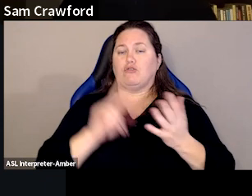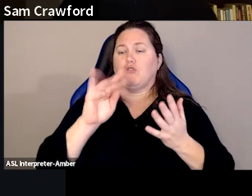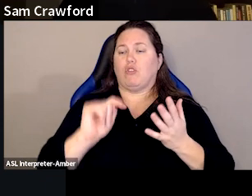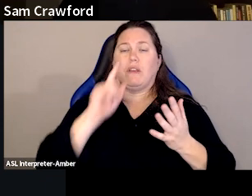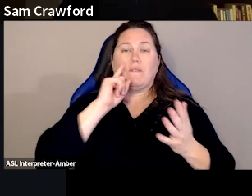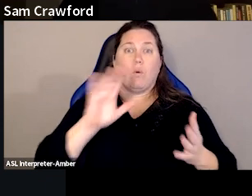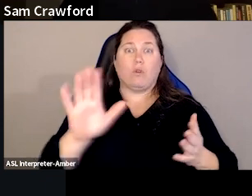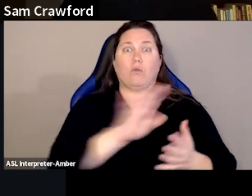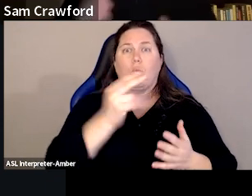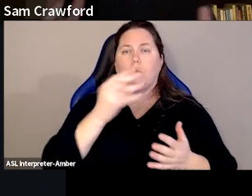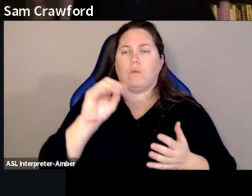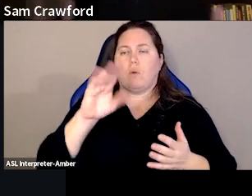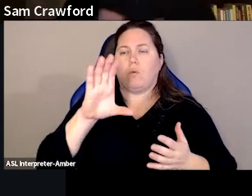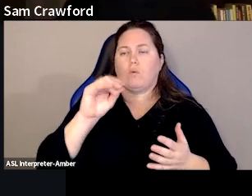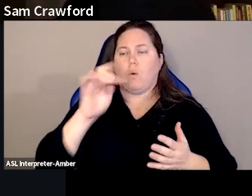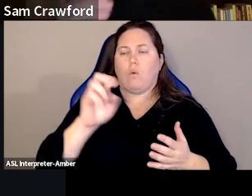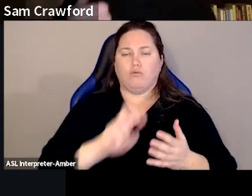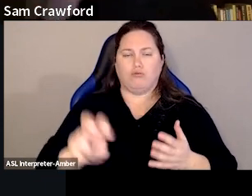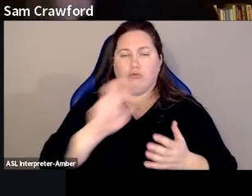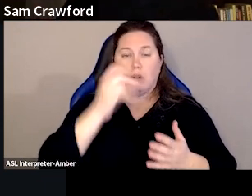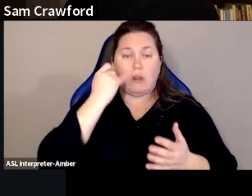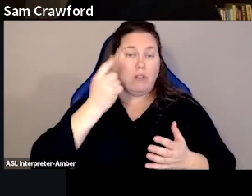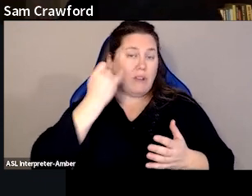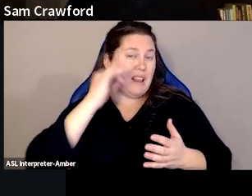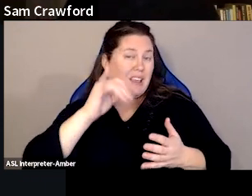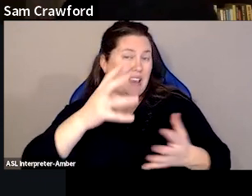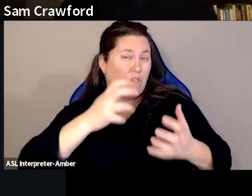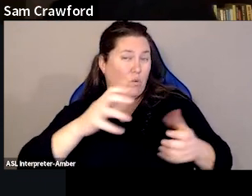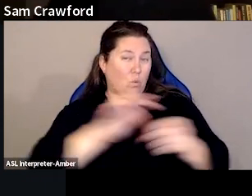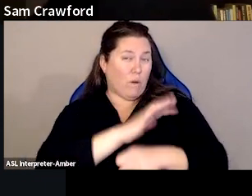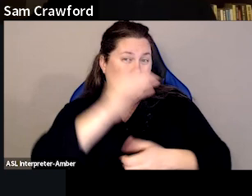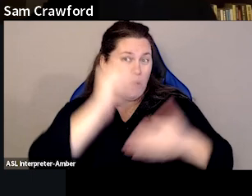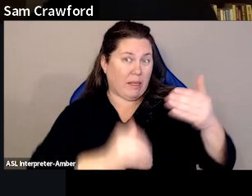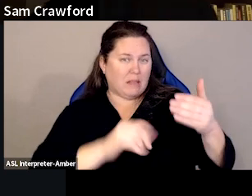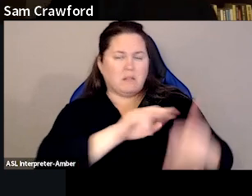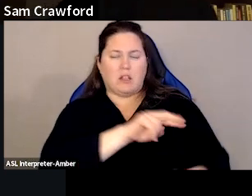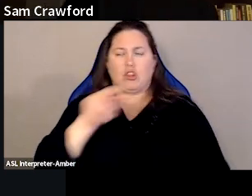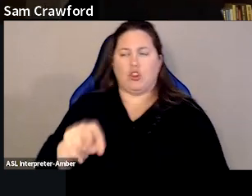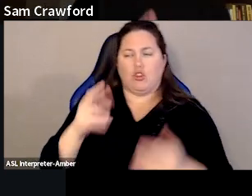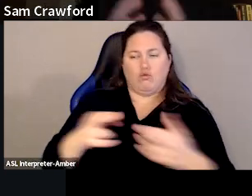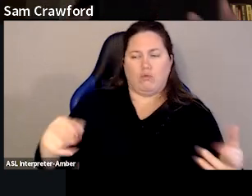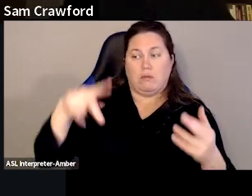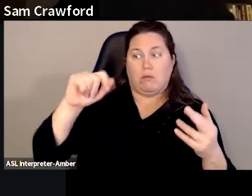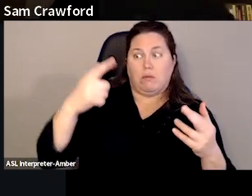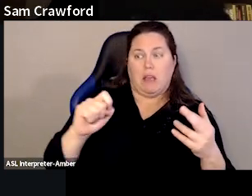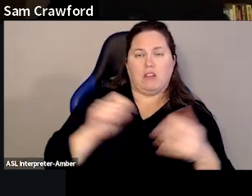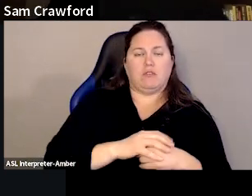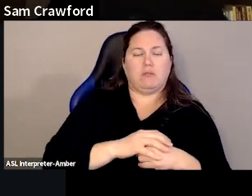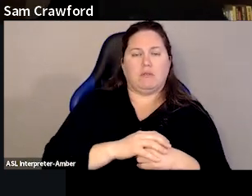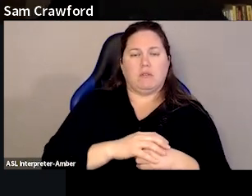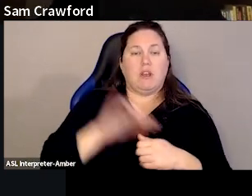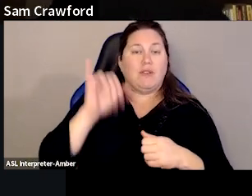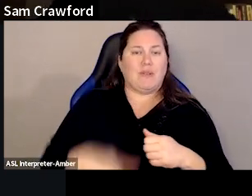to go on it. And if you do want the full list, like I say, just head to the resources page. So that is me all talked